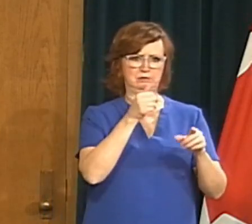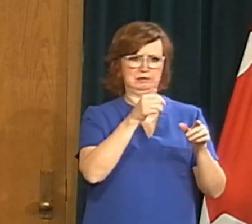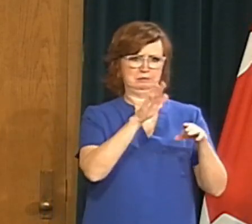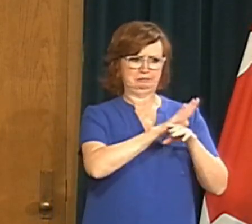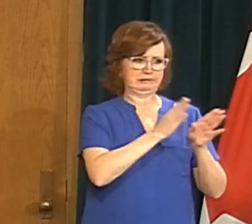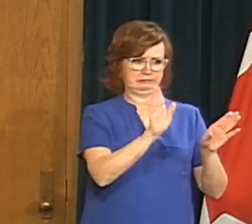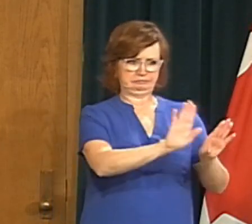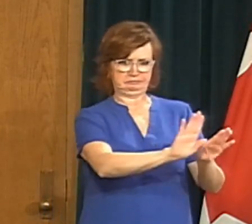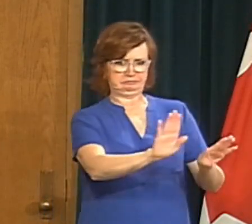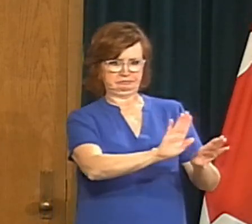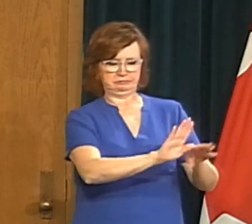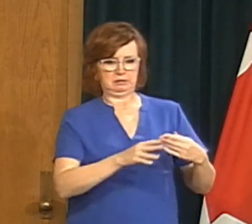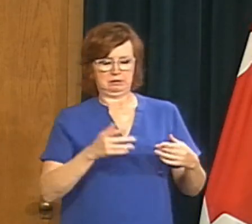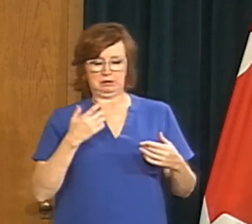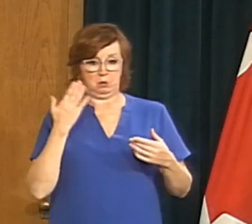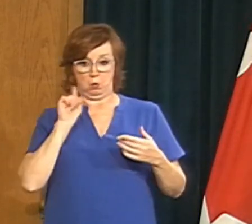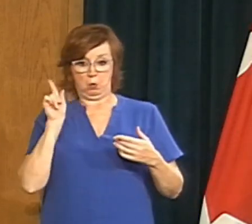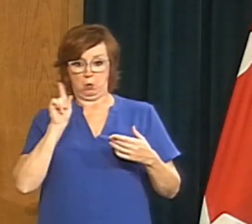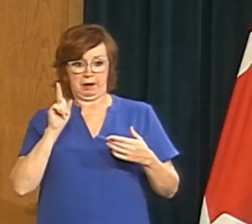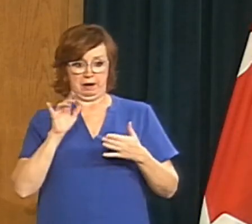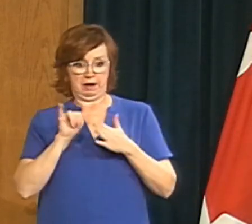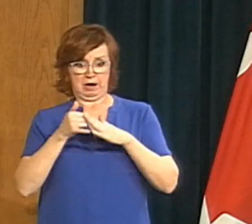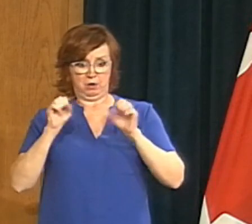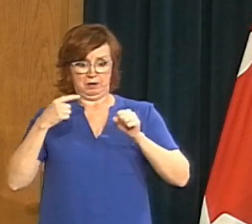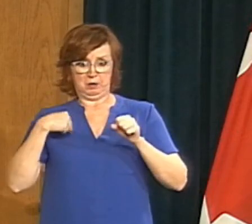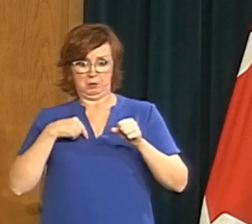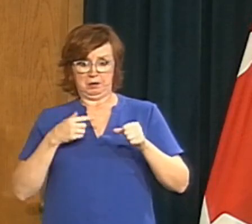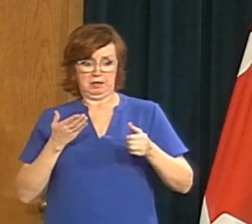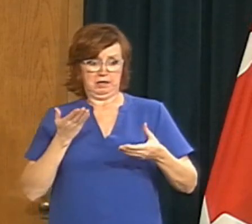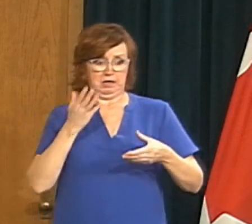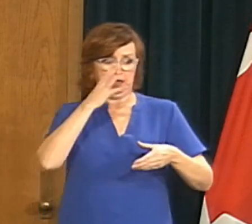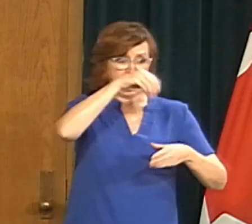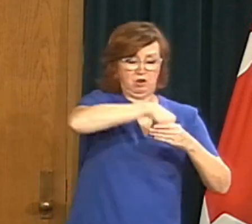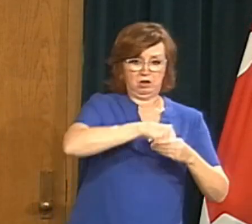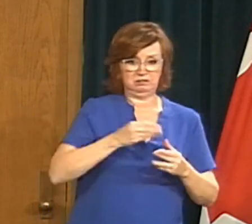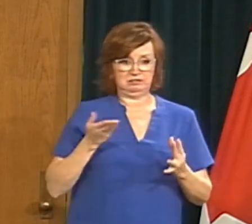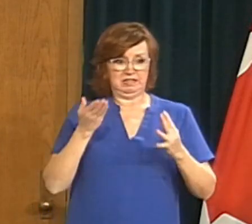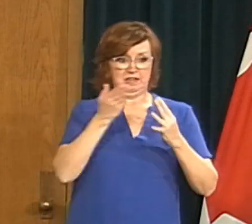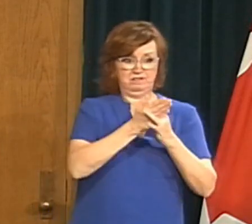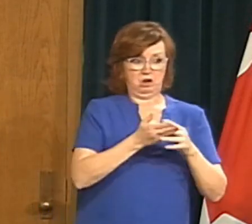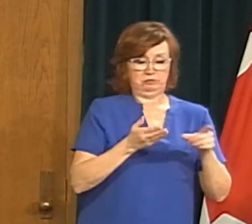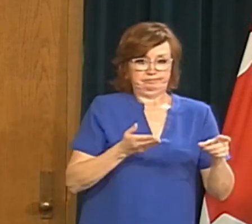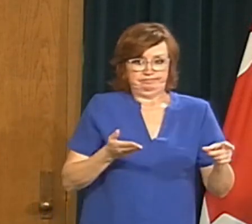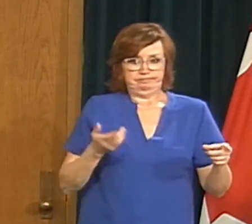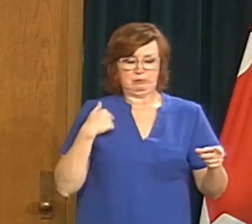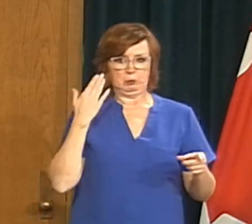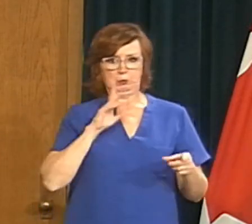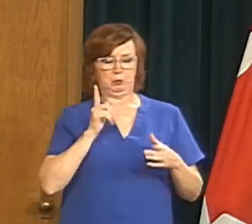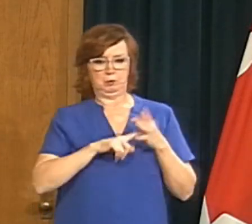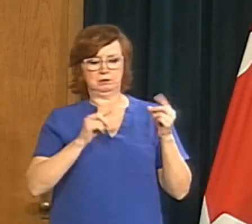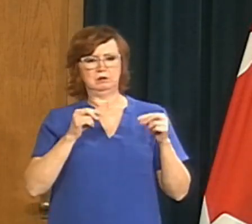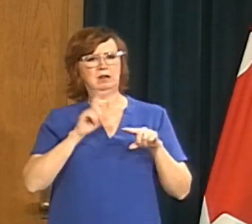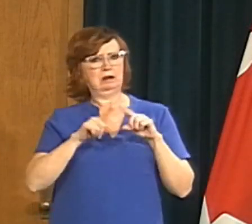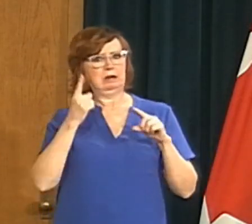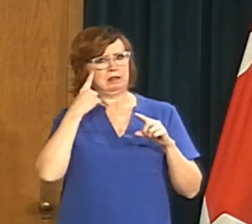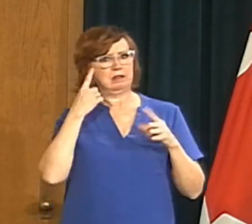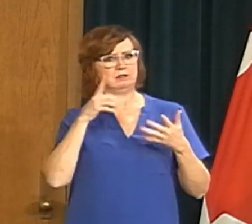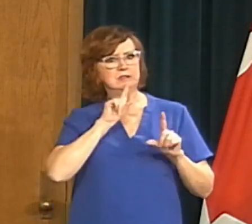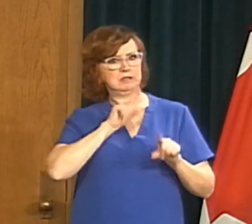unsure exactly where that intervention would take place. And I think I answered this question yesterday with respect to the government's